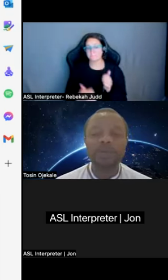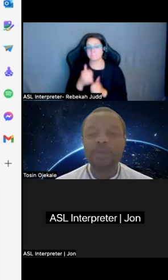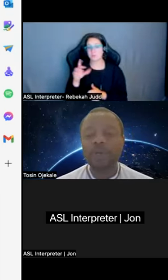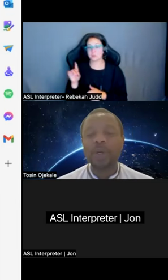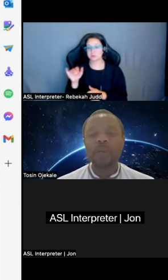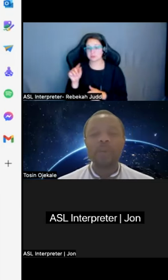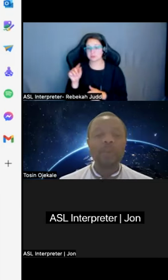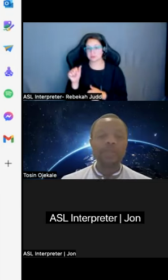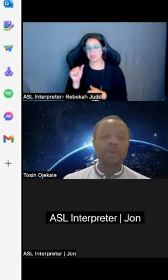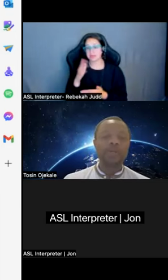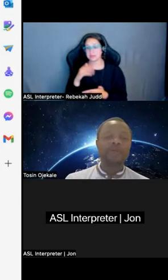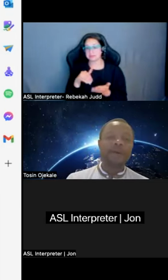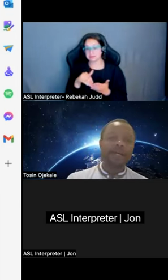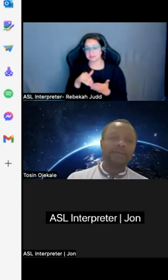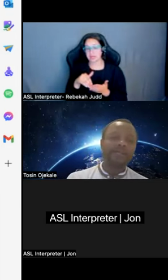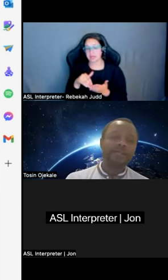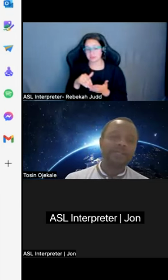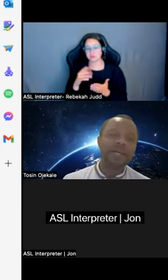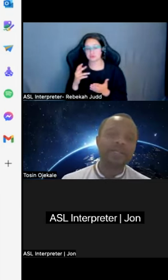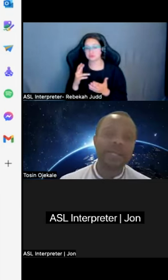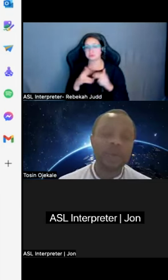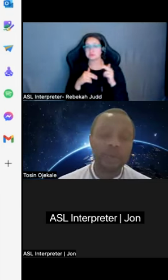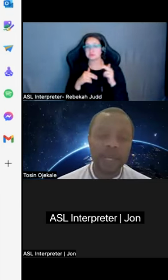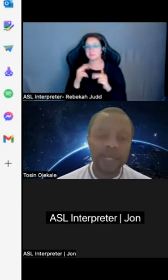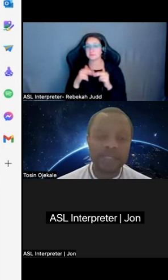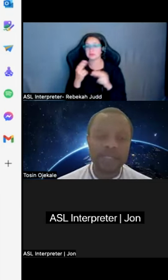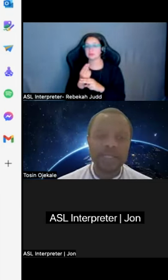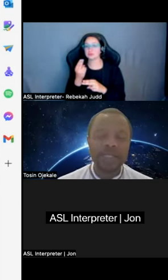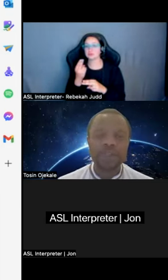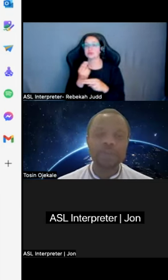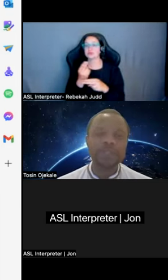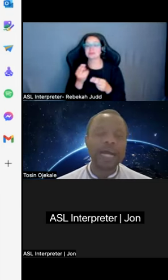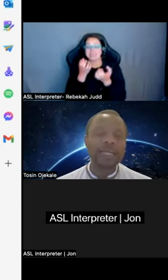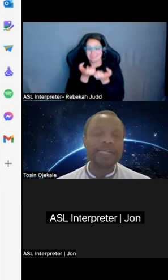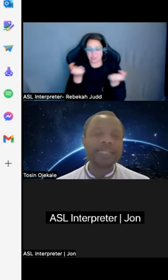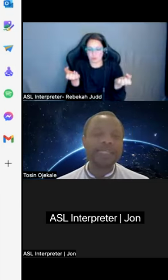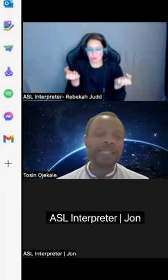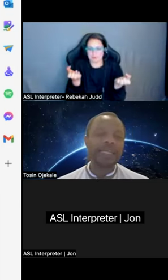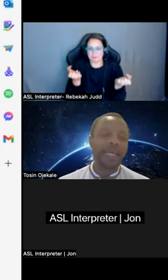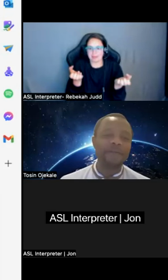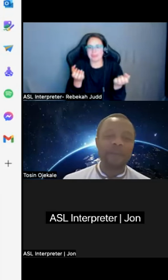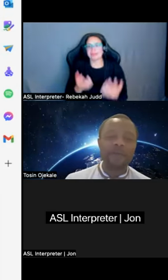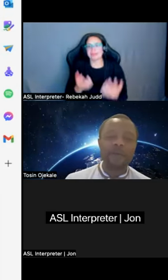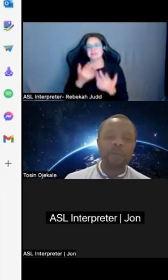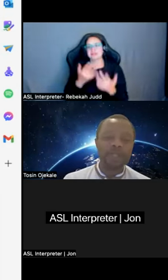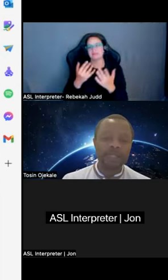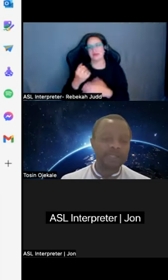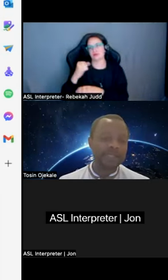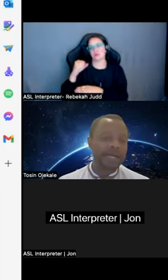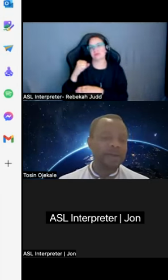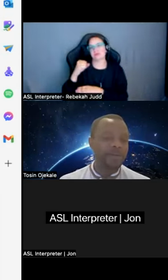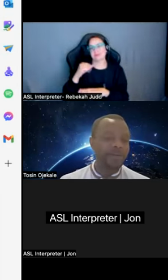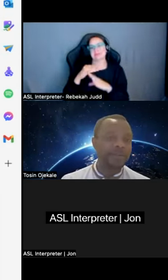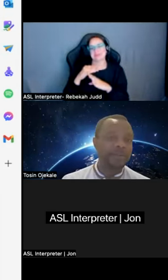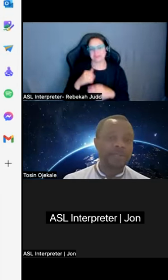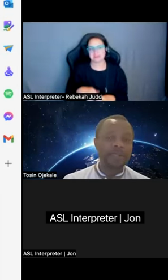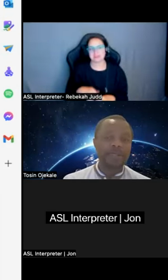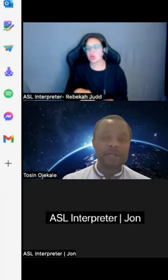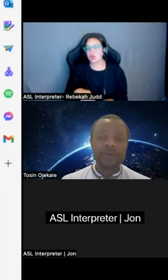built with what? Fire resistant equipment. So you would hardly see any form of openings